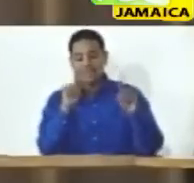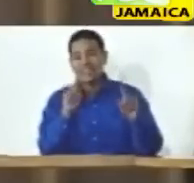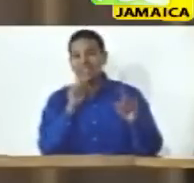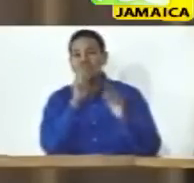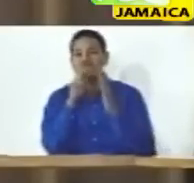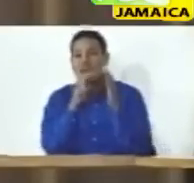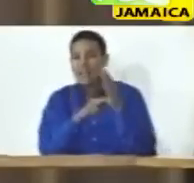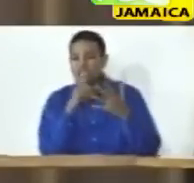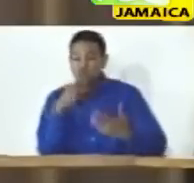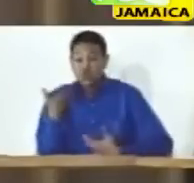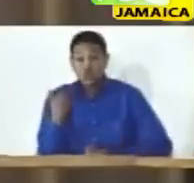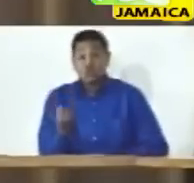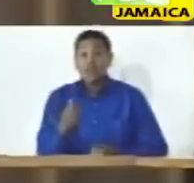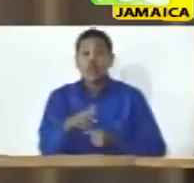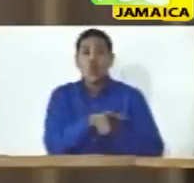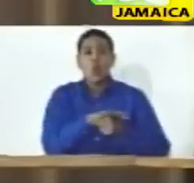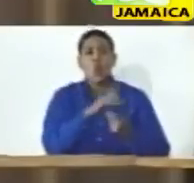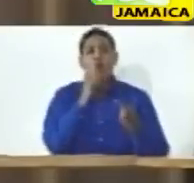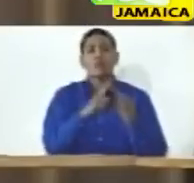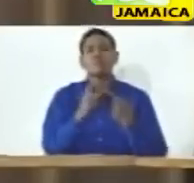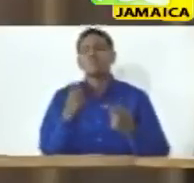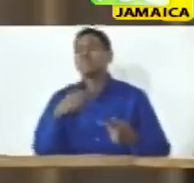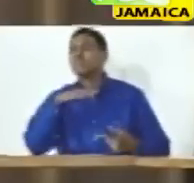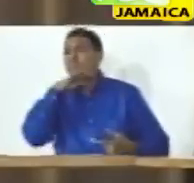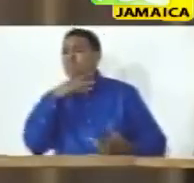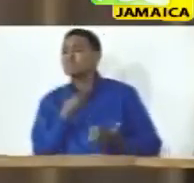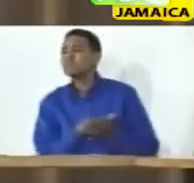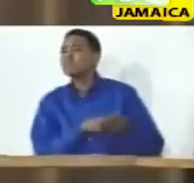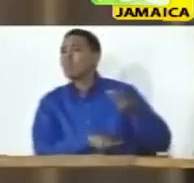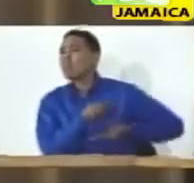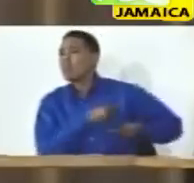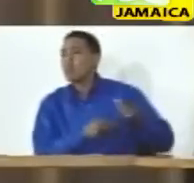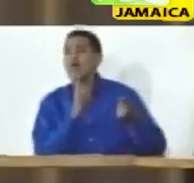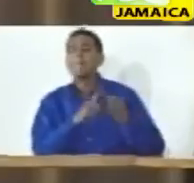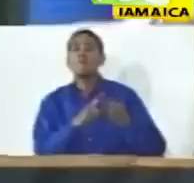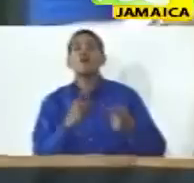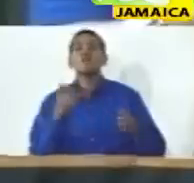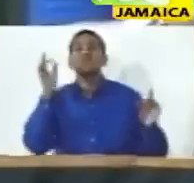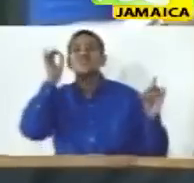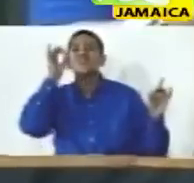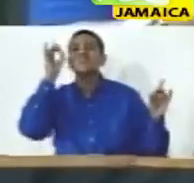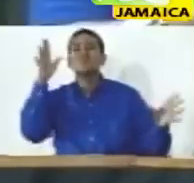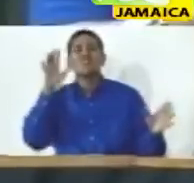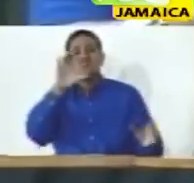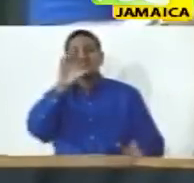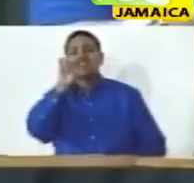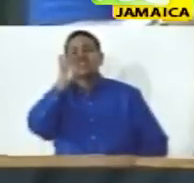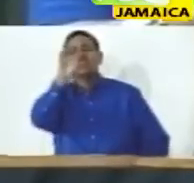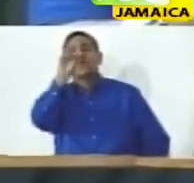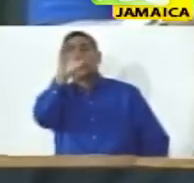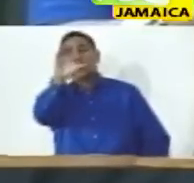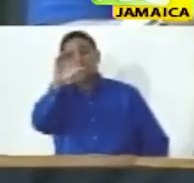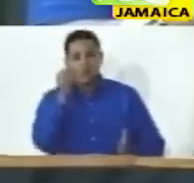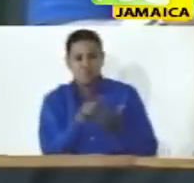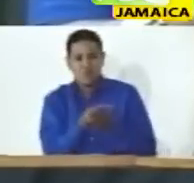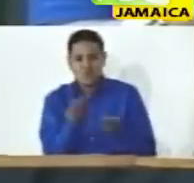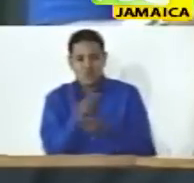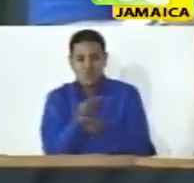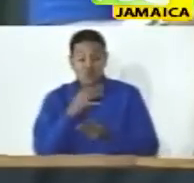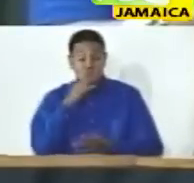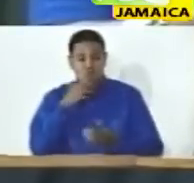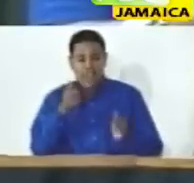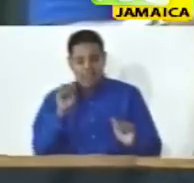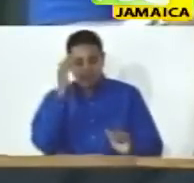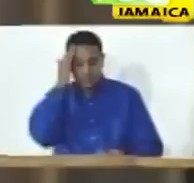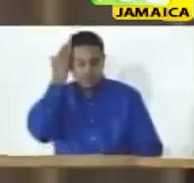to strengthen local anti-money laundering and counter-terrorism financing efforts.